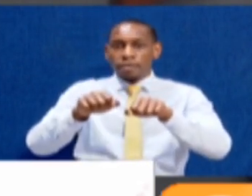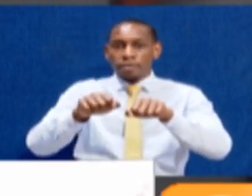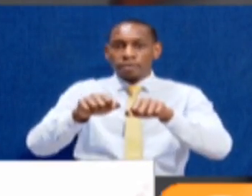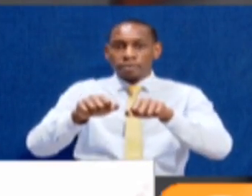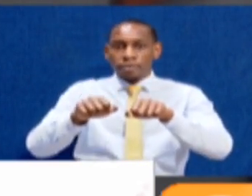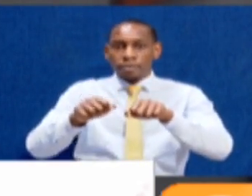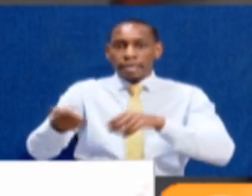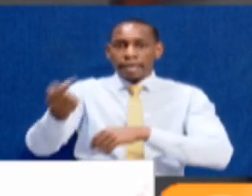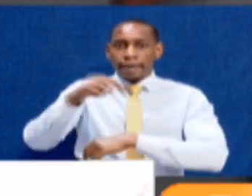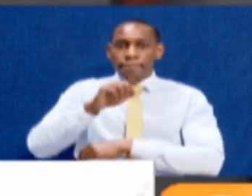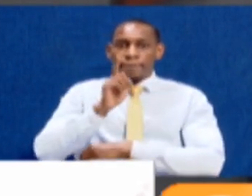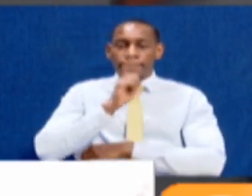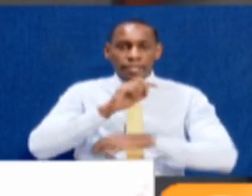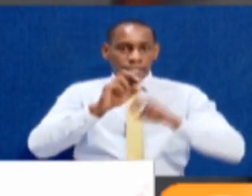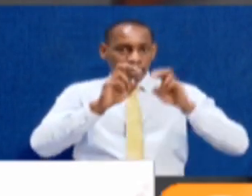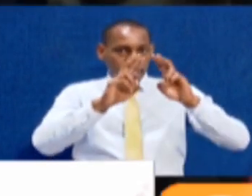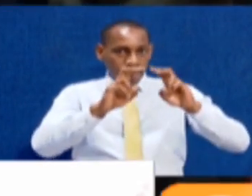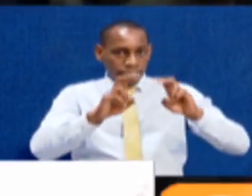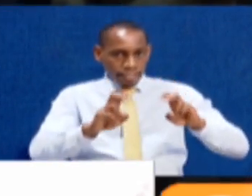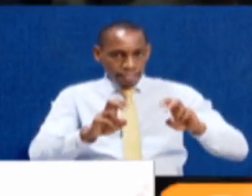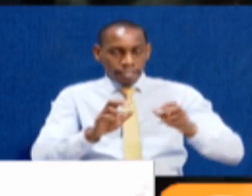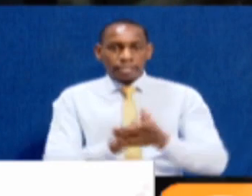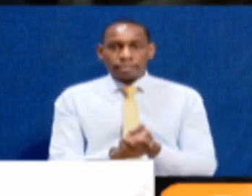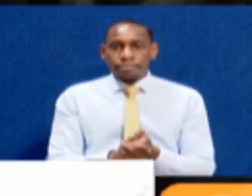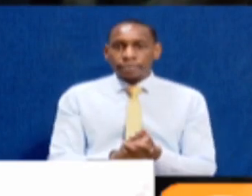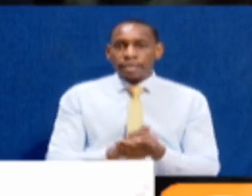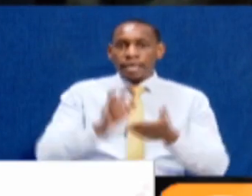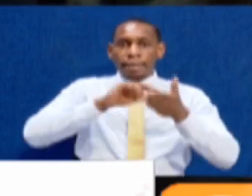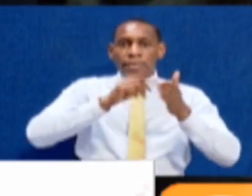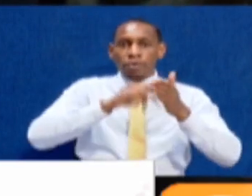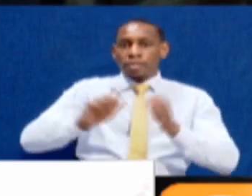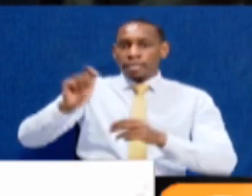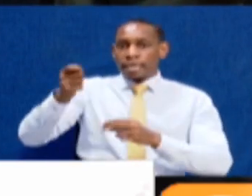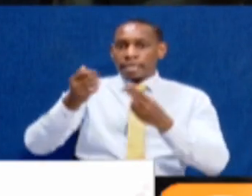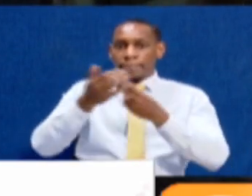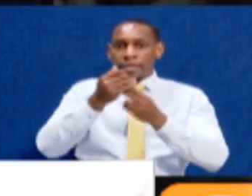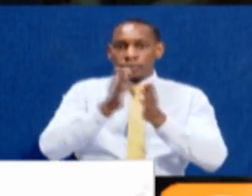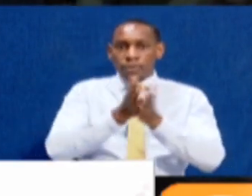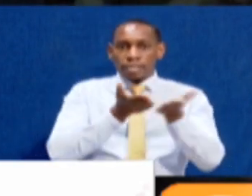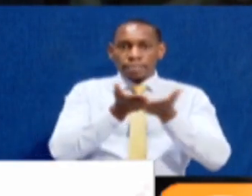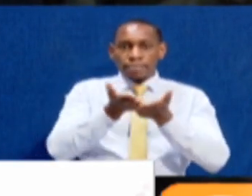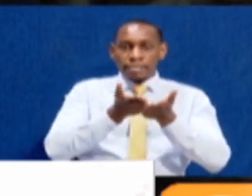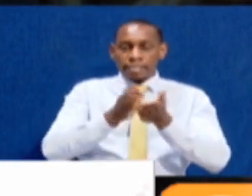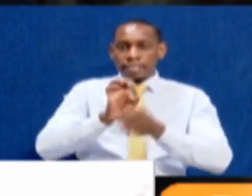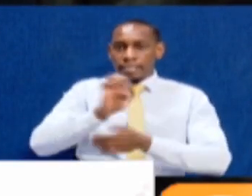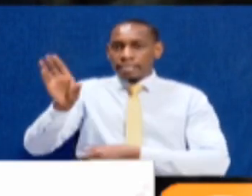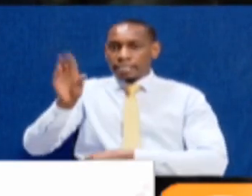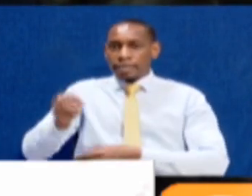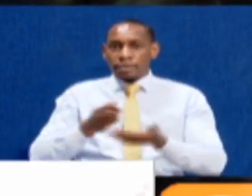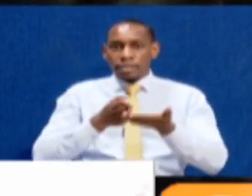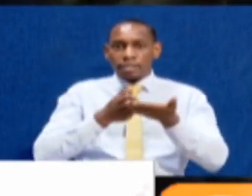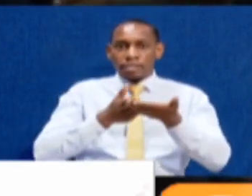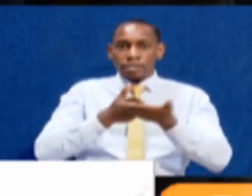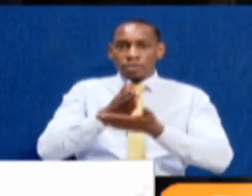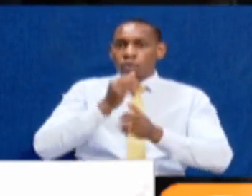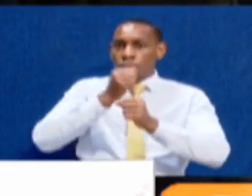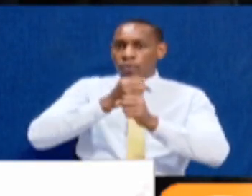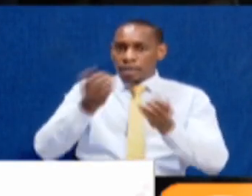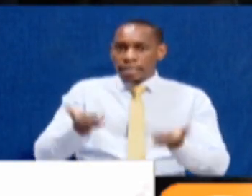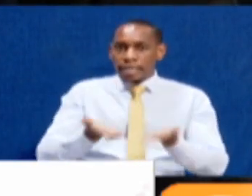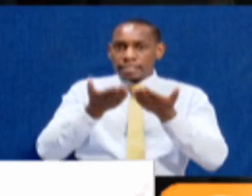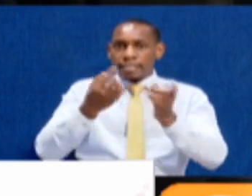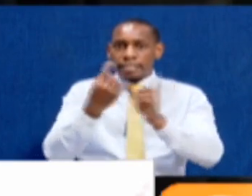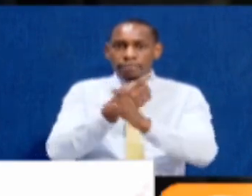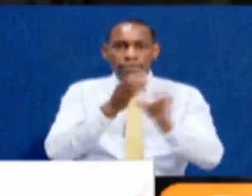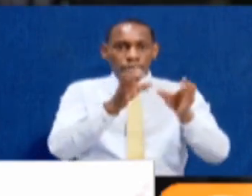to conclude this research study. As a result, Kenya partnered with the Trademark East Africa through ACA to enhance efforts of